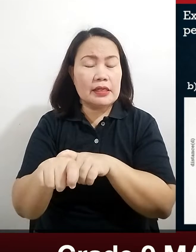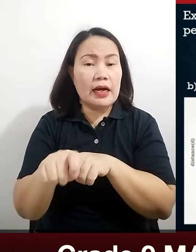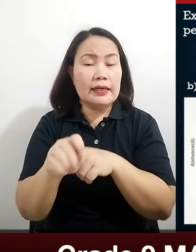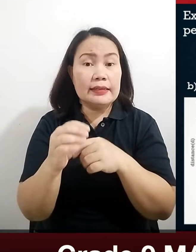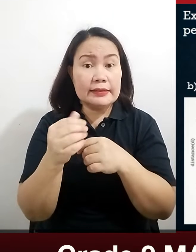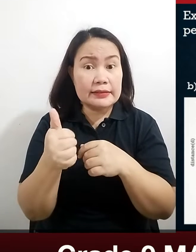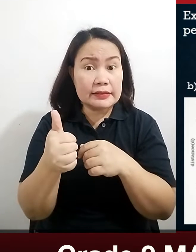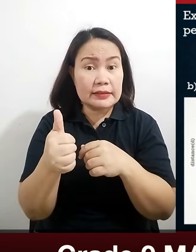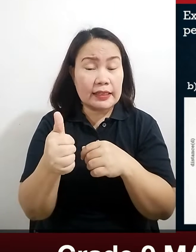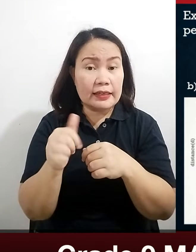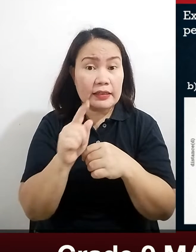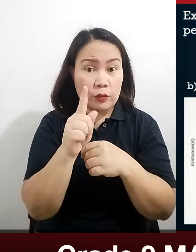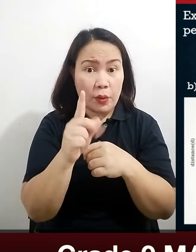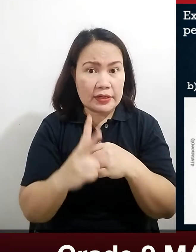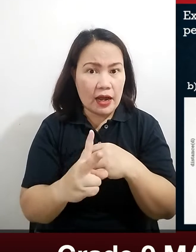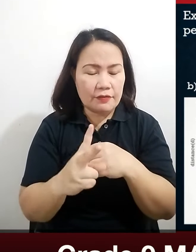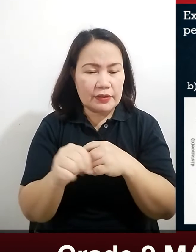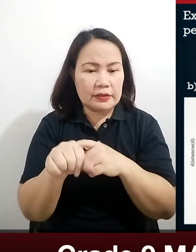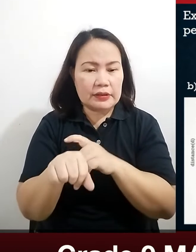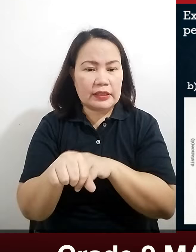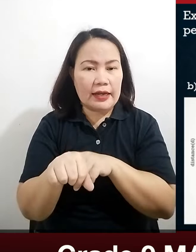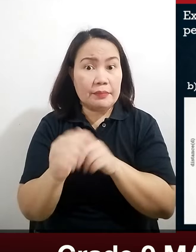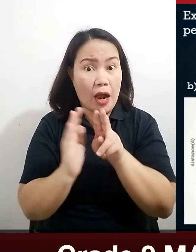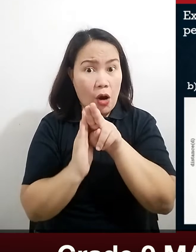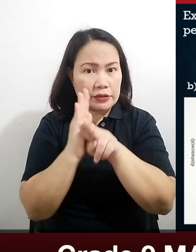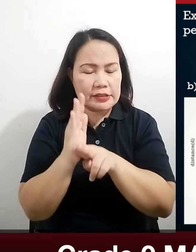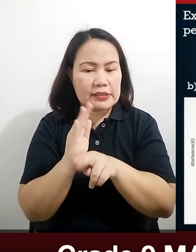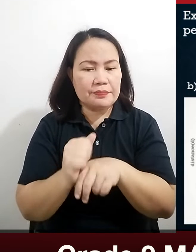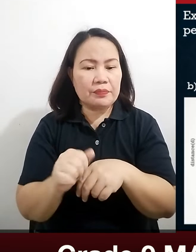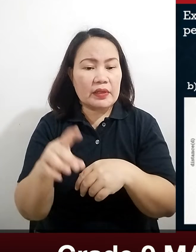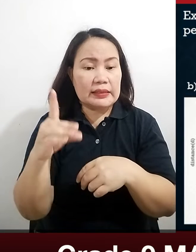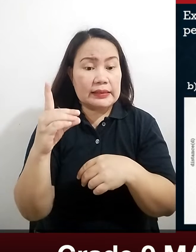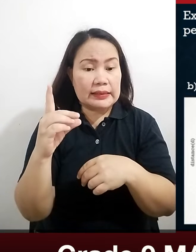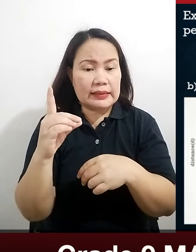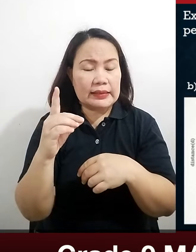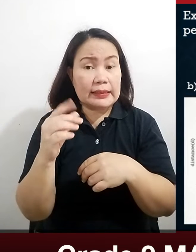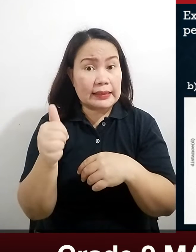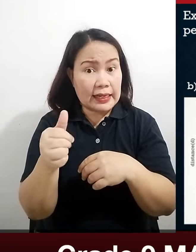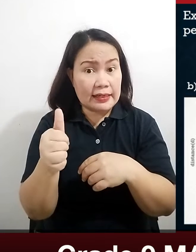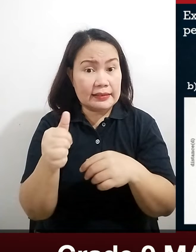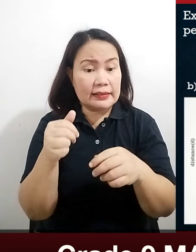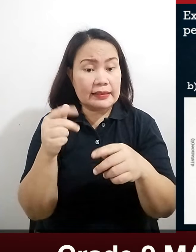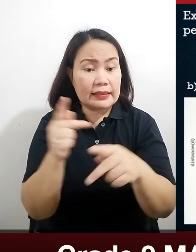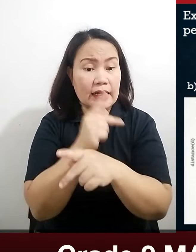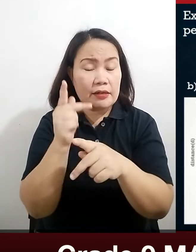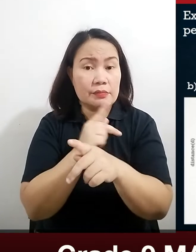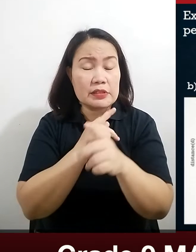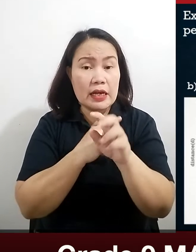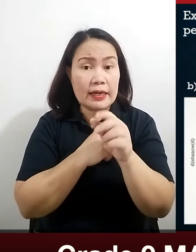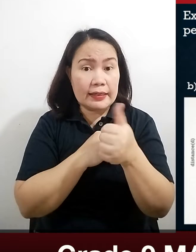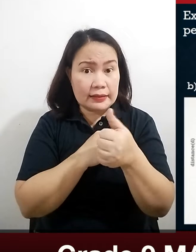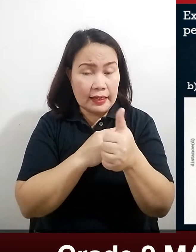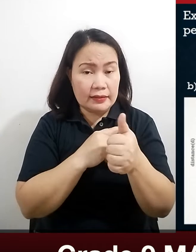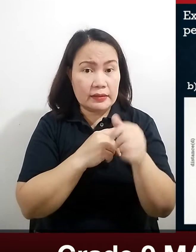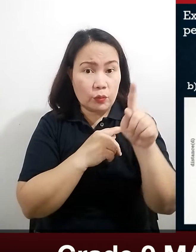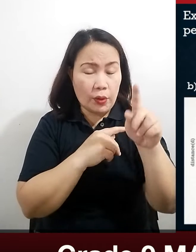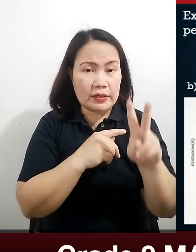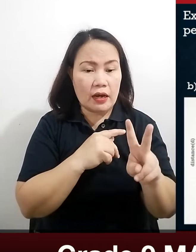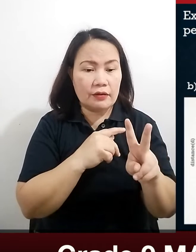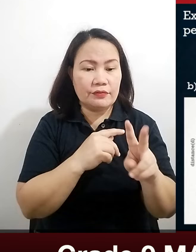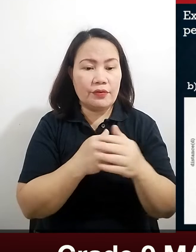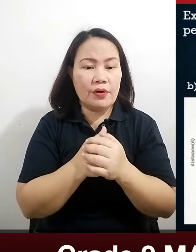substitute lang natin sa T natin. So that is 10 times 1 half. Okay, so 10 times 1 half